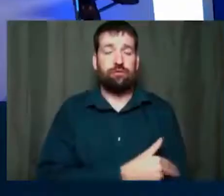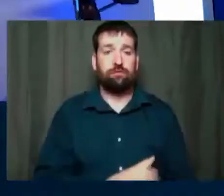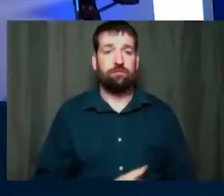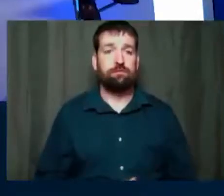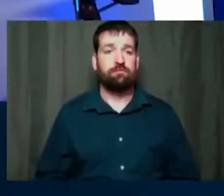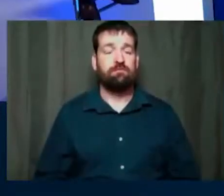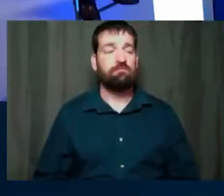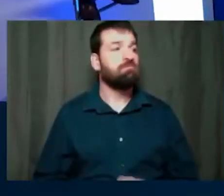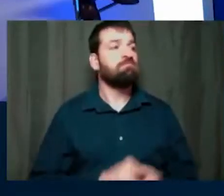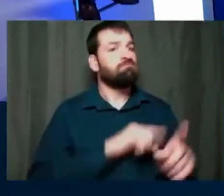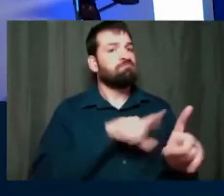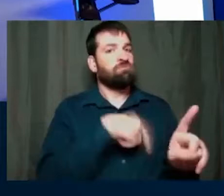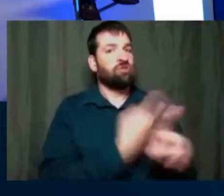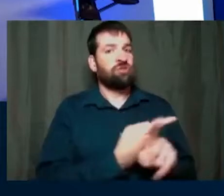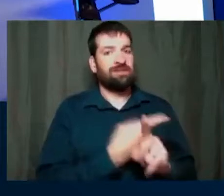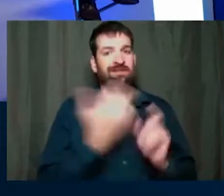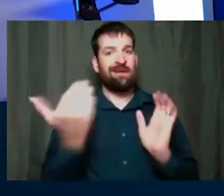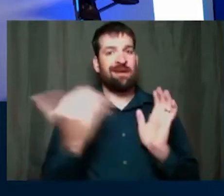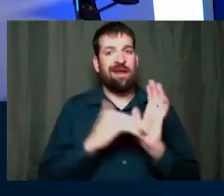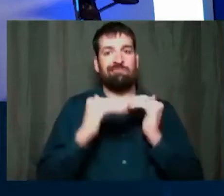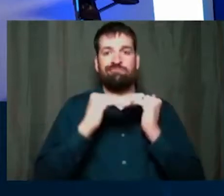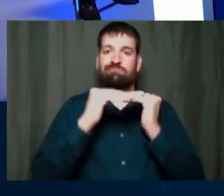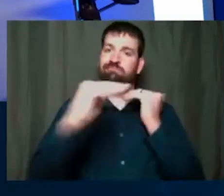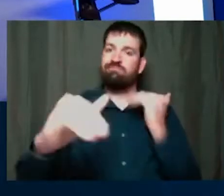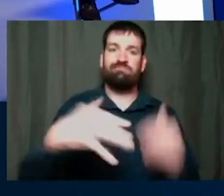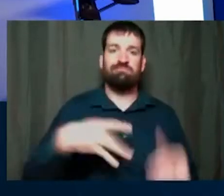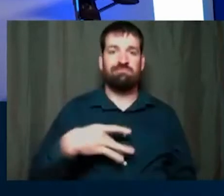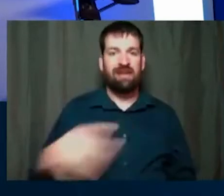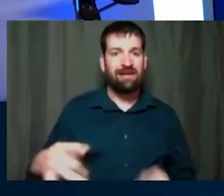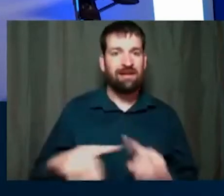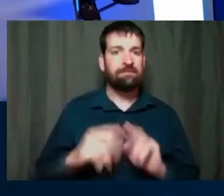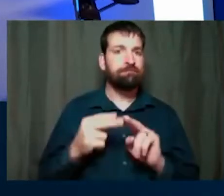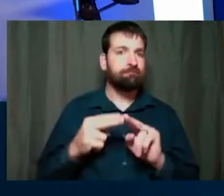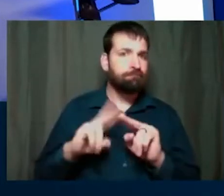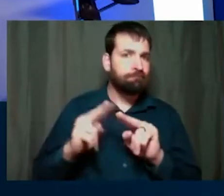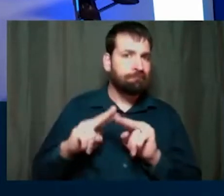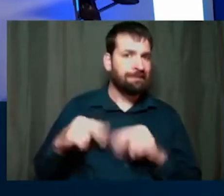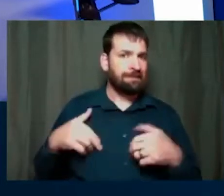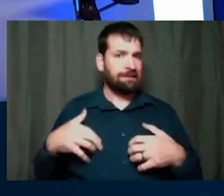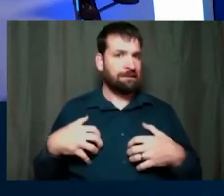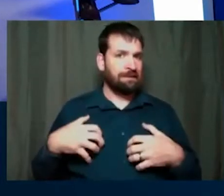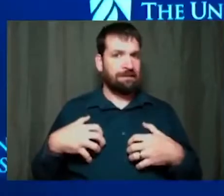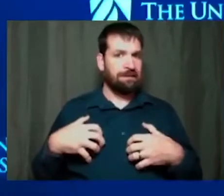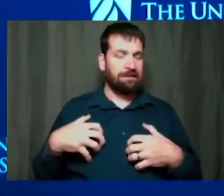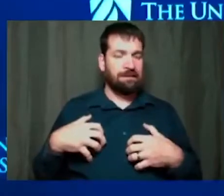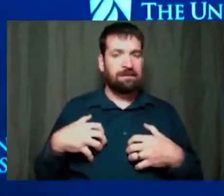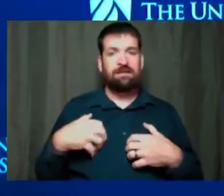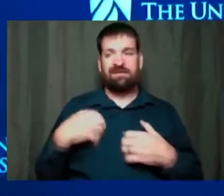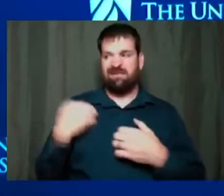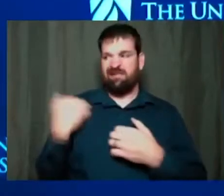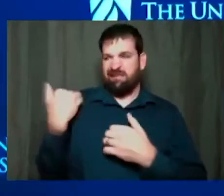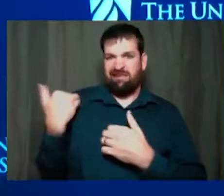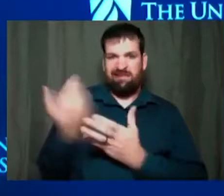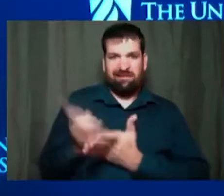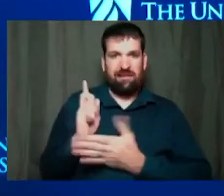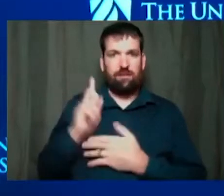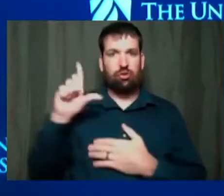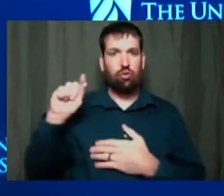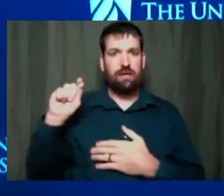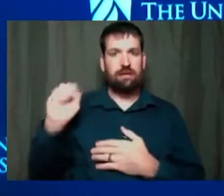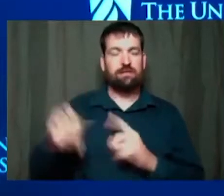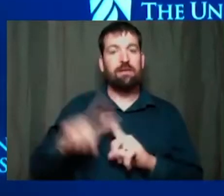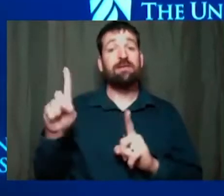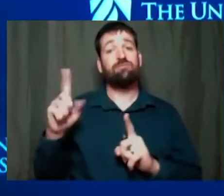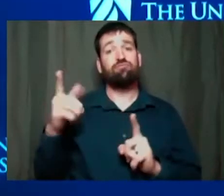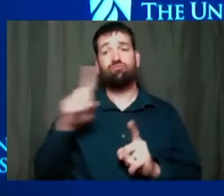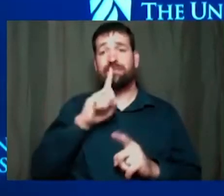fortunately we hit another plateau. I like that. It didn't continue to go up over the weekend. I was a little nervous as we got into the 20s again last week, but I think nationally we're seeing a 35% increase